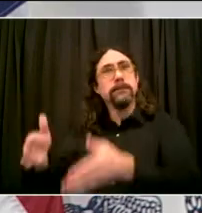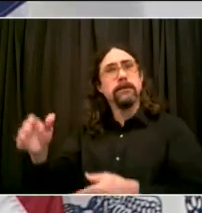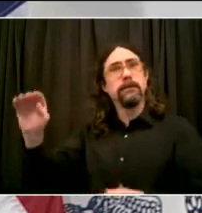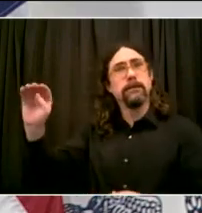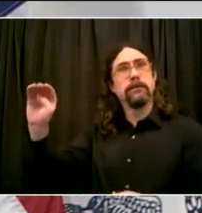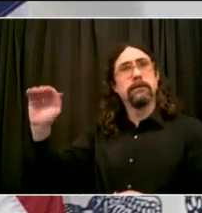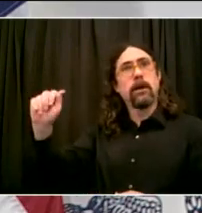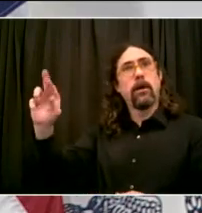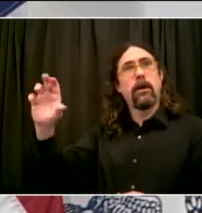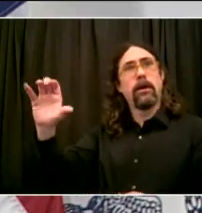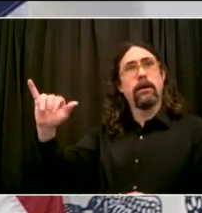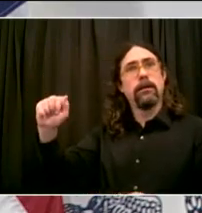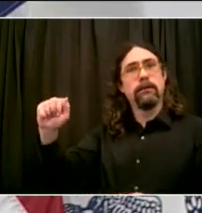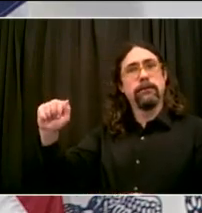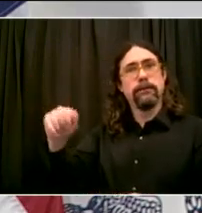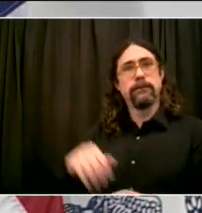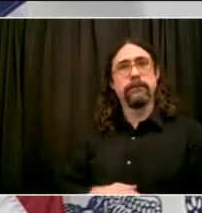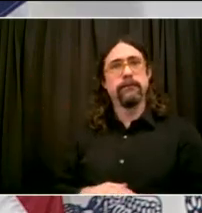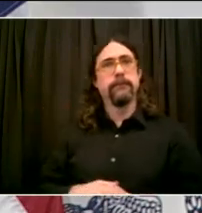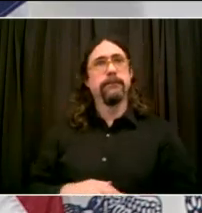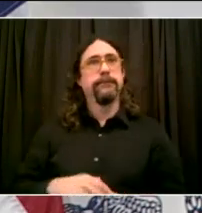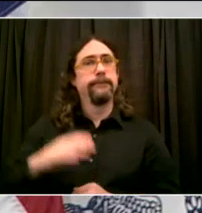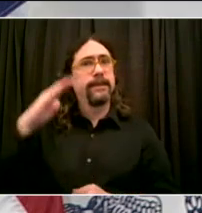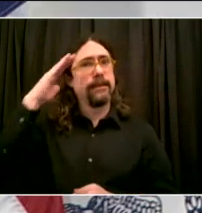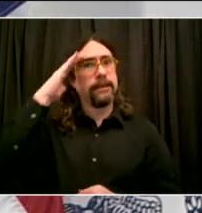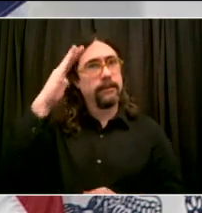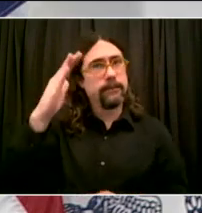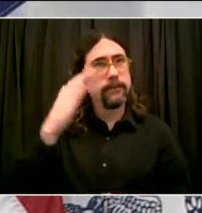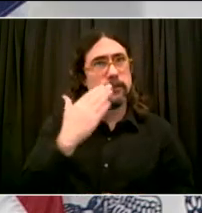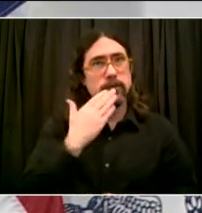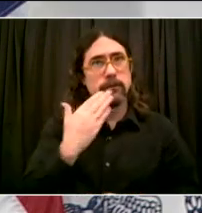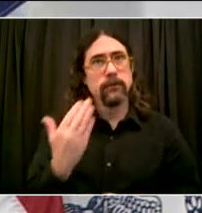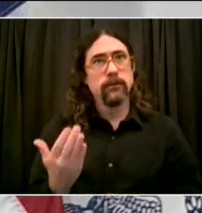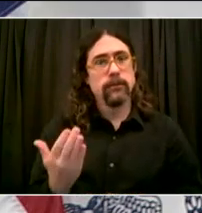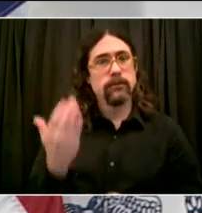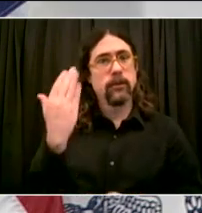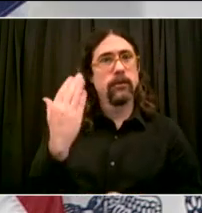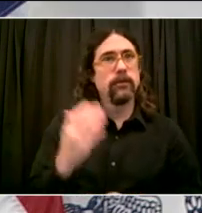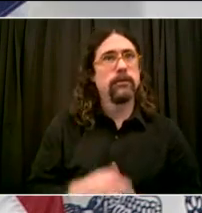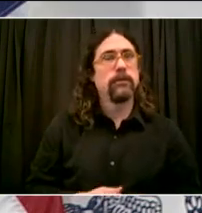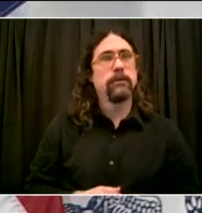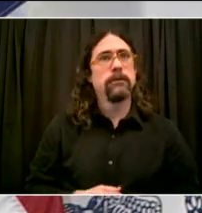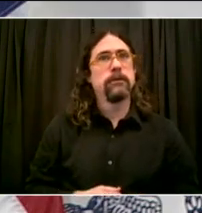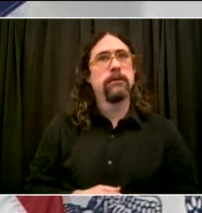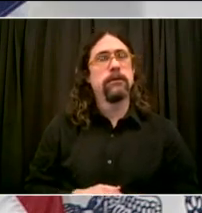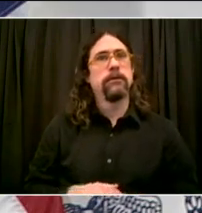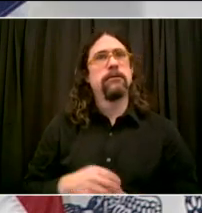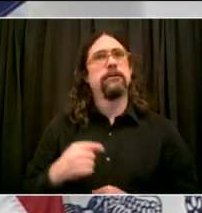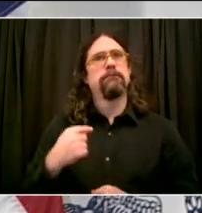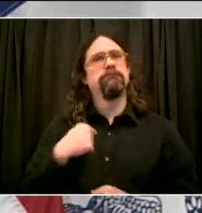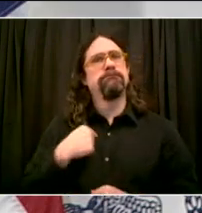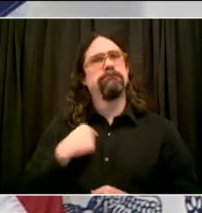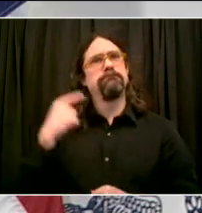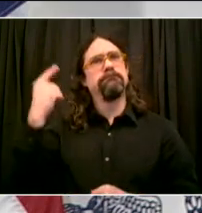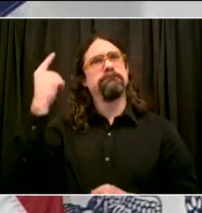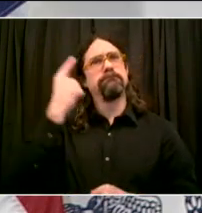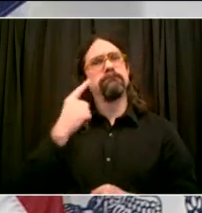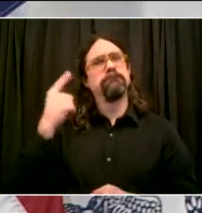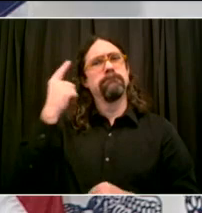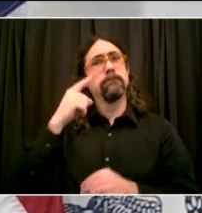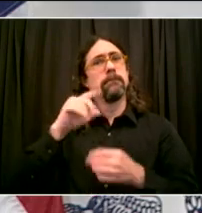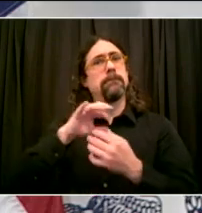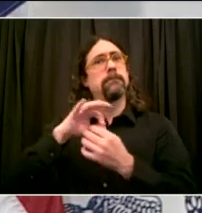at DOT about looking at the structures that for outdoor dining to find out if any of them have been